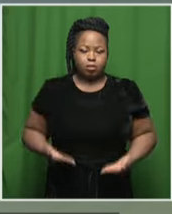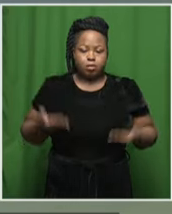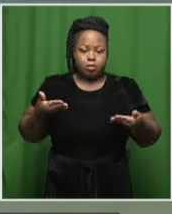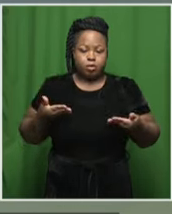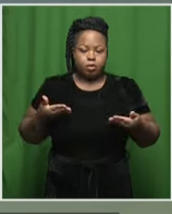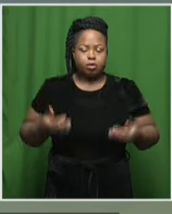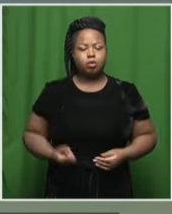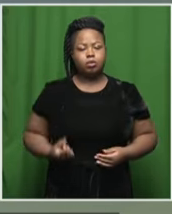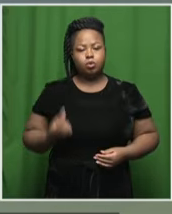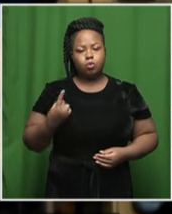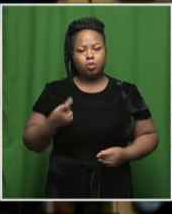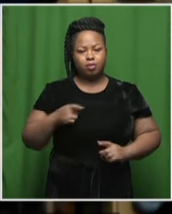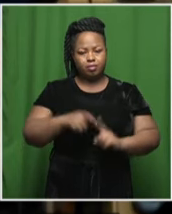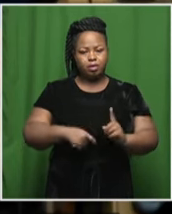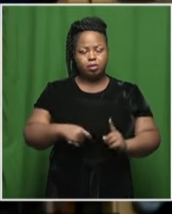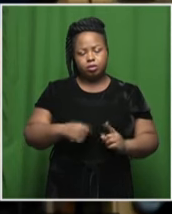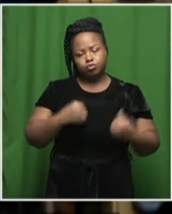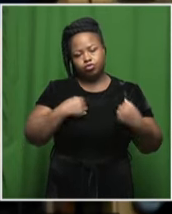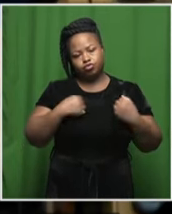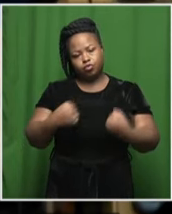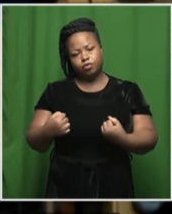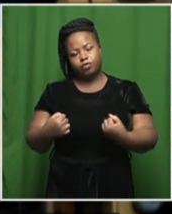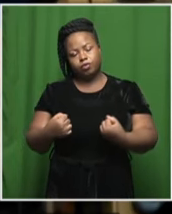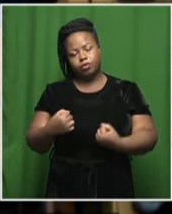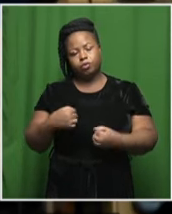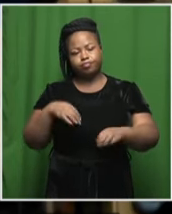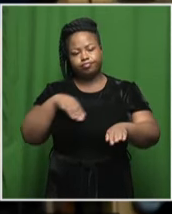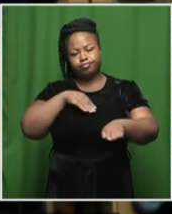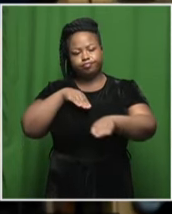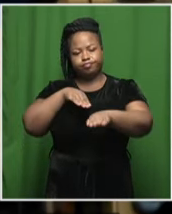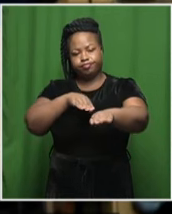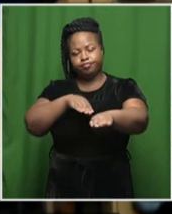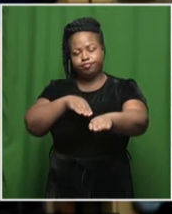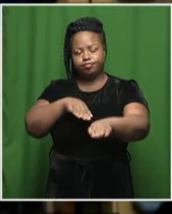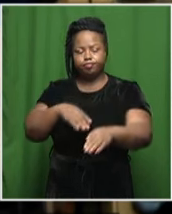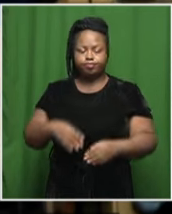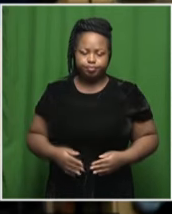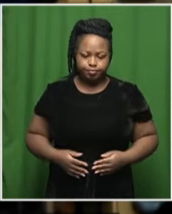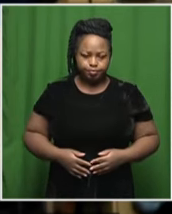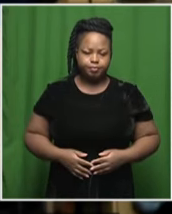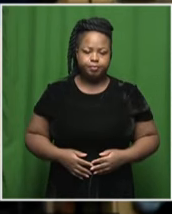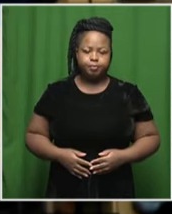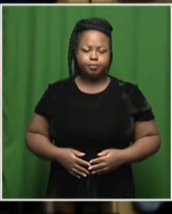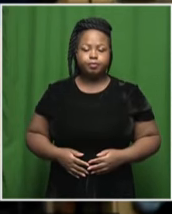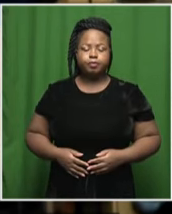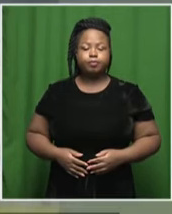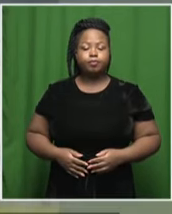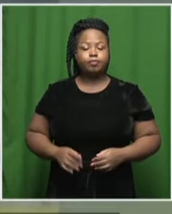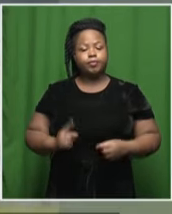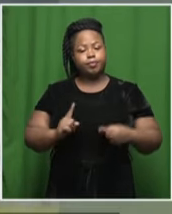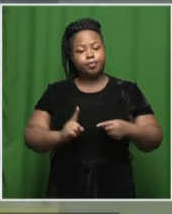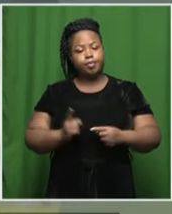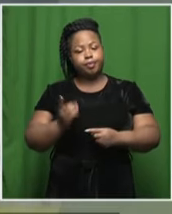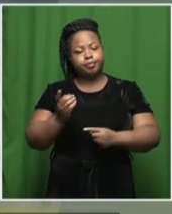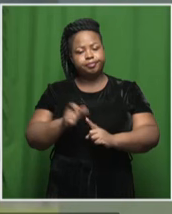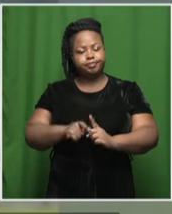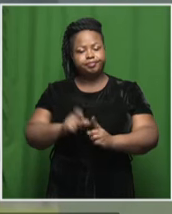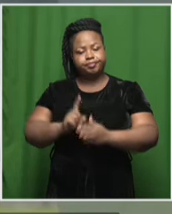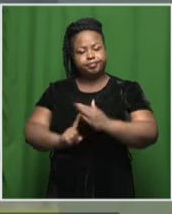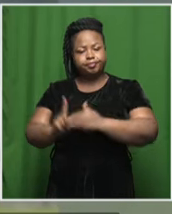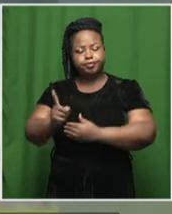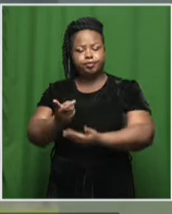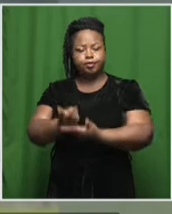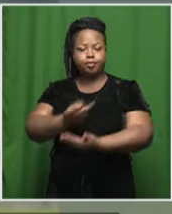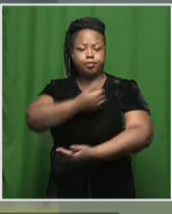One suspect drove off with the victim's car, followed by his accomplice. The victim was taken to the nearest medical